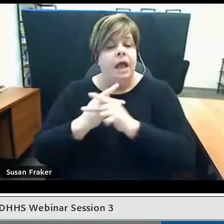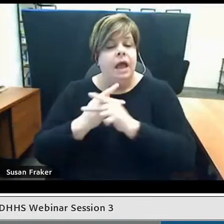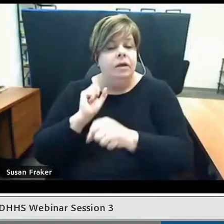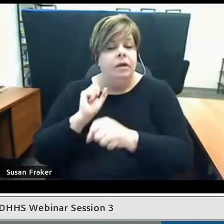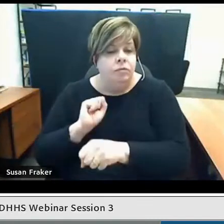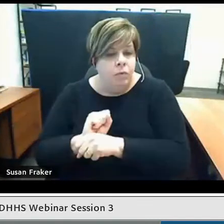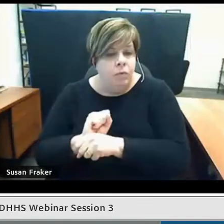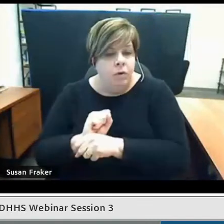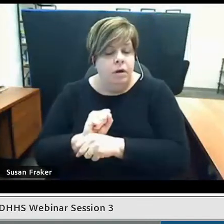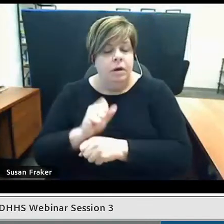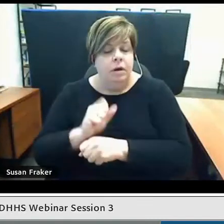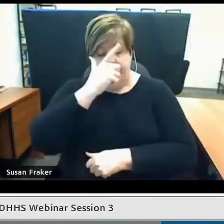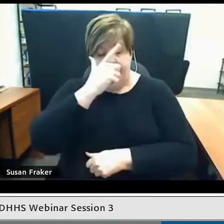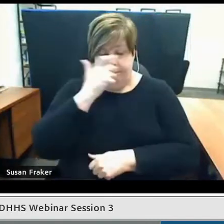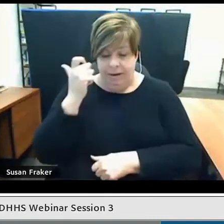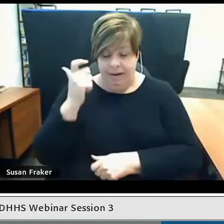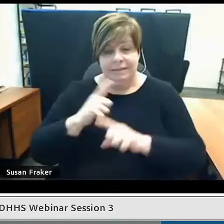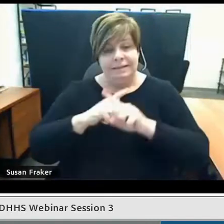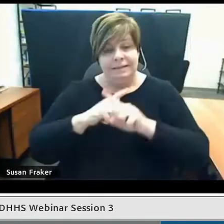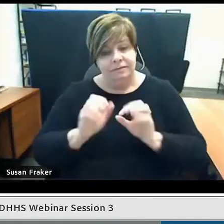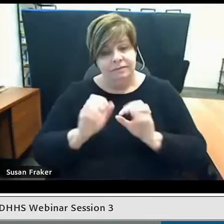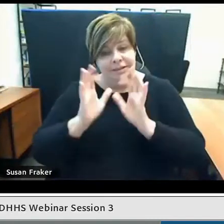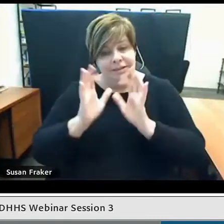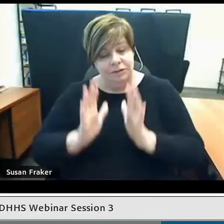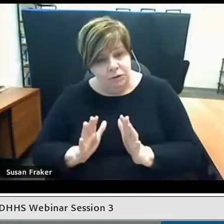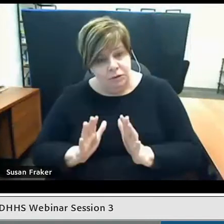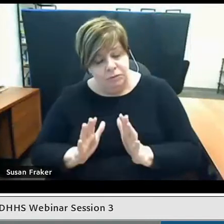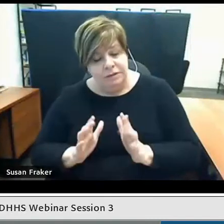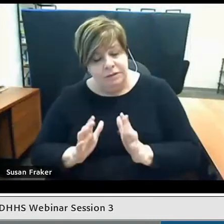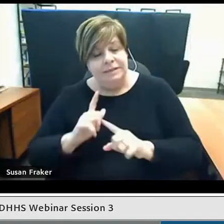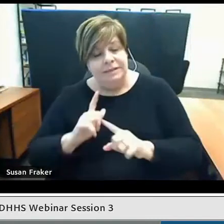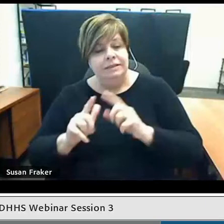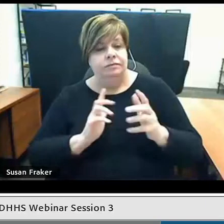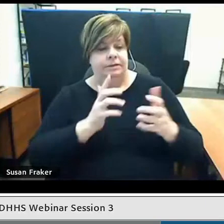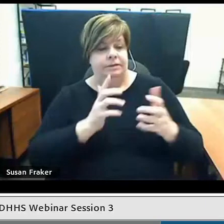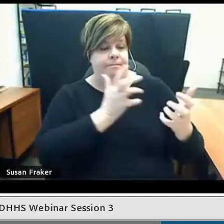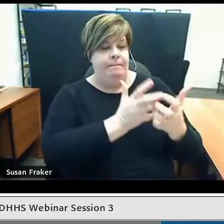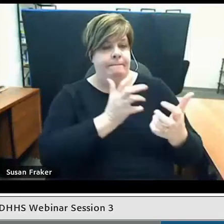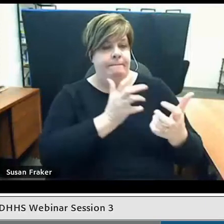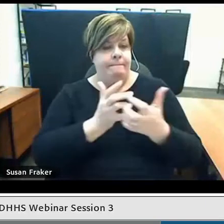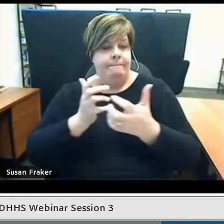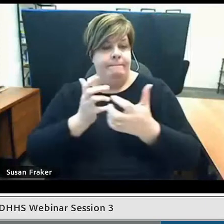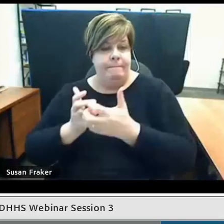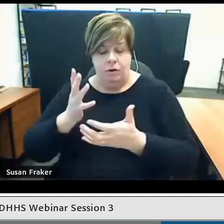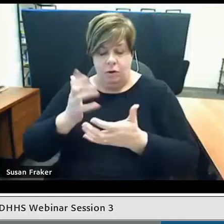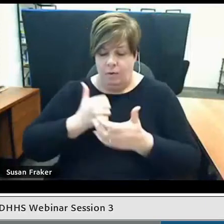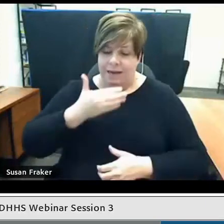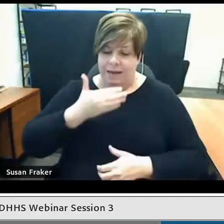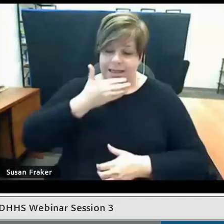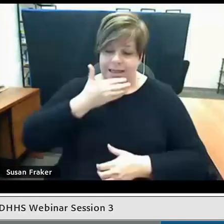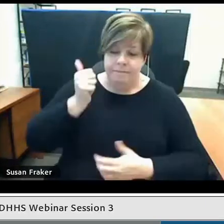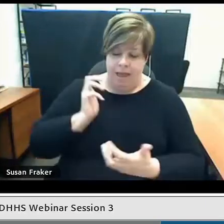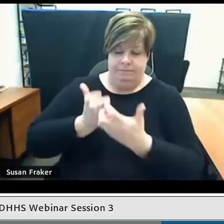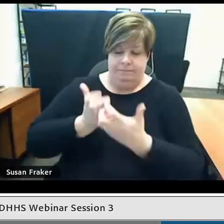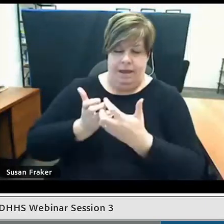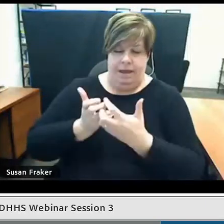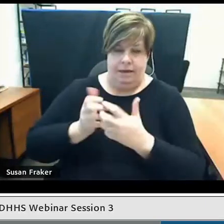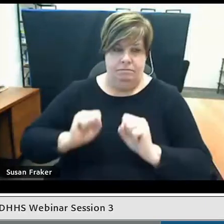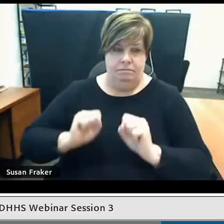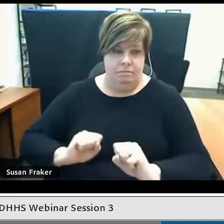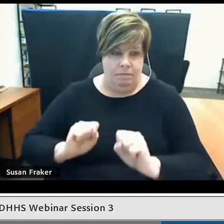is critical because different interpreters are going to be a different match for different individuals, and you want to get the best match possible.